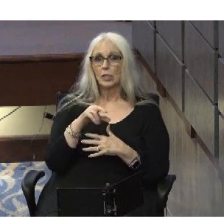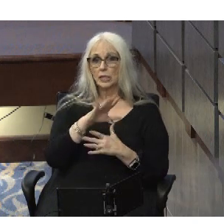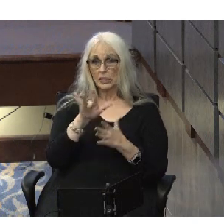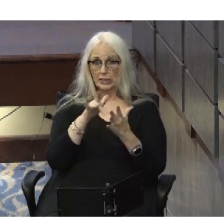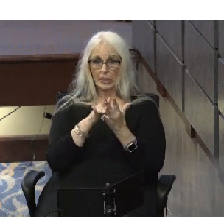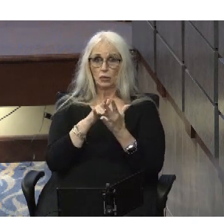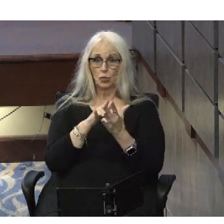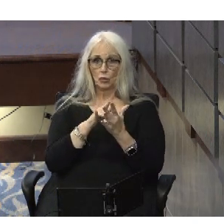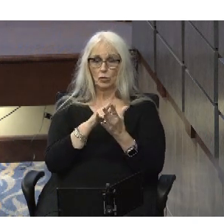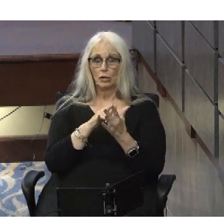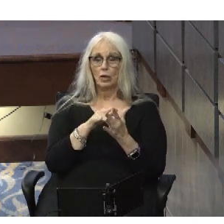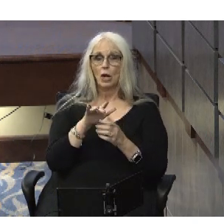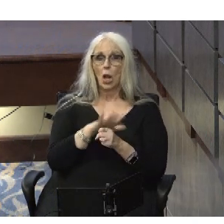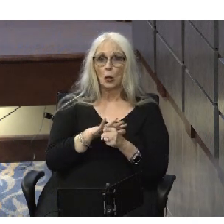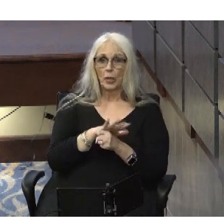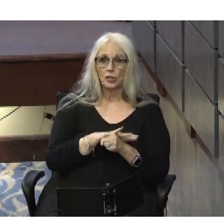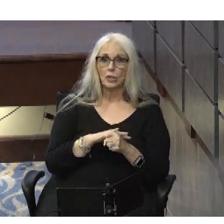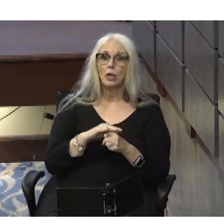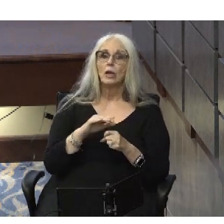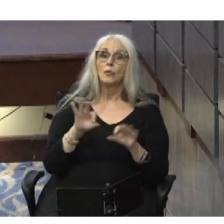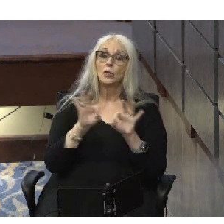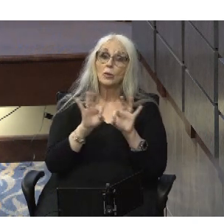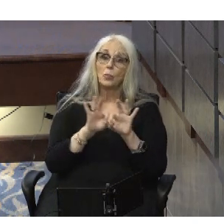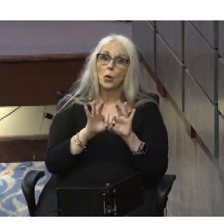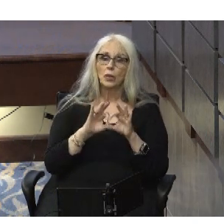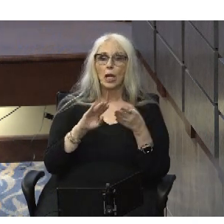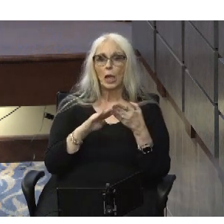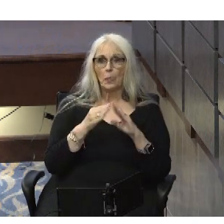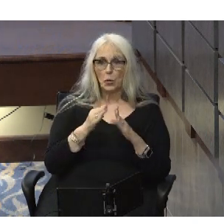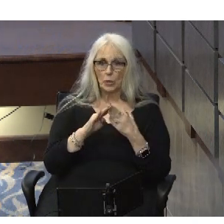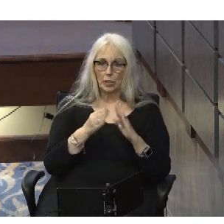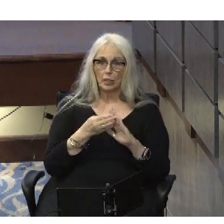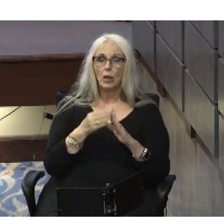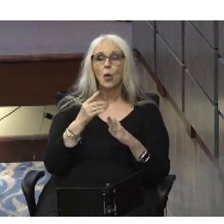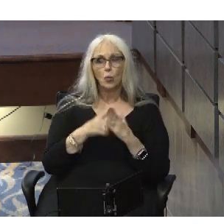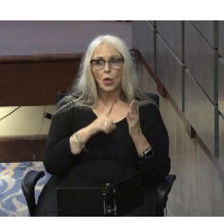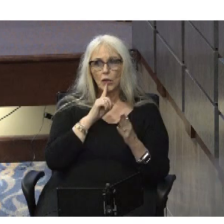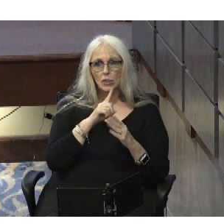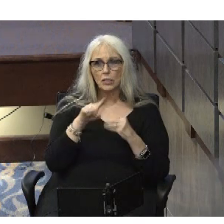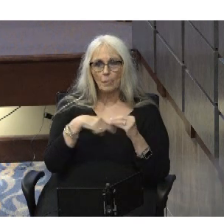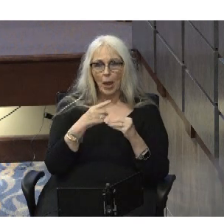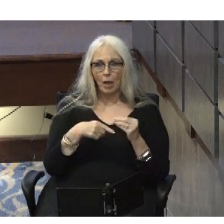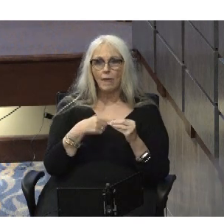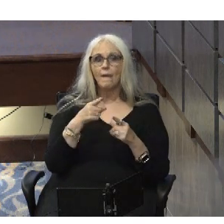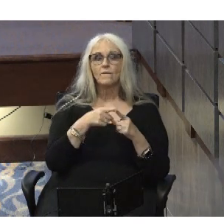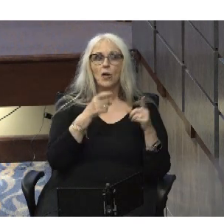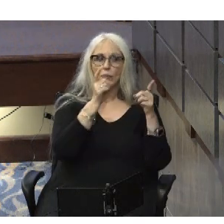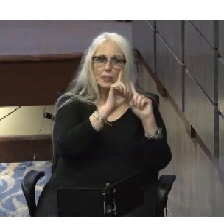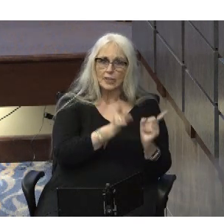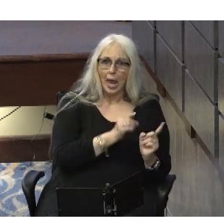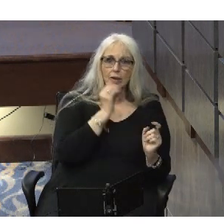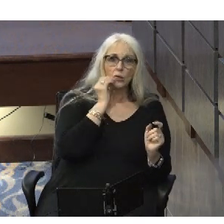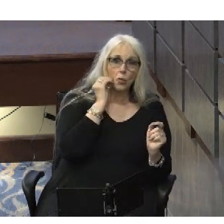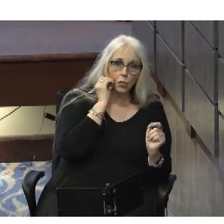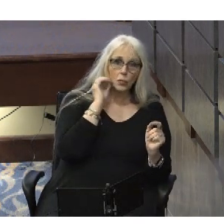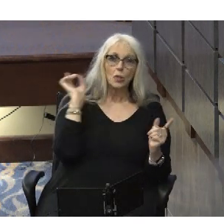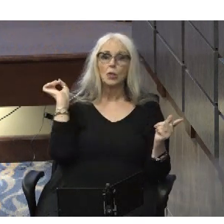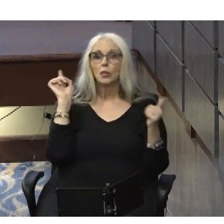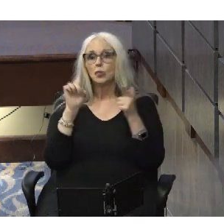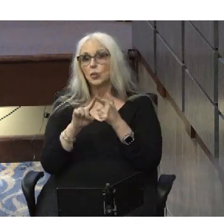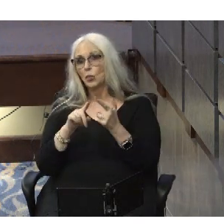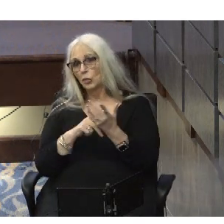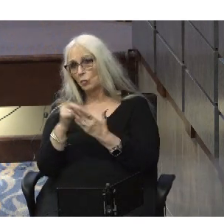point here is community. That's what all of this is about. From the design of the homes to the